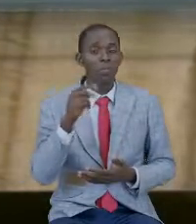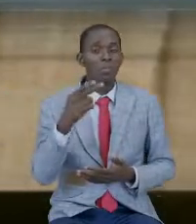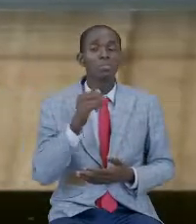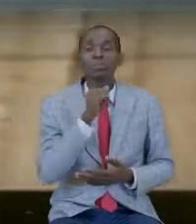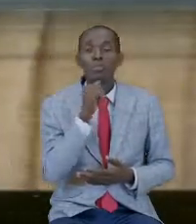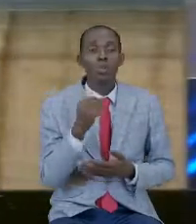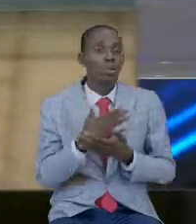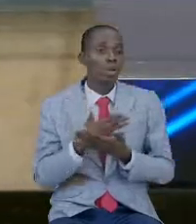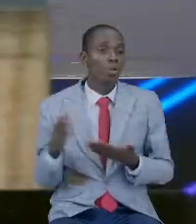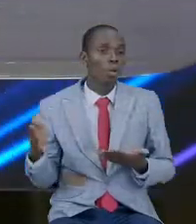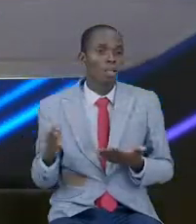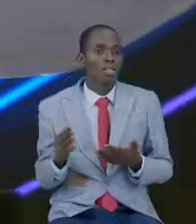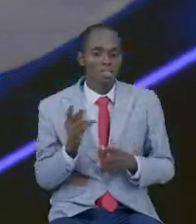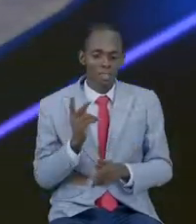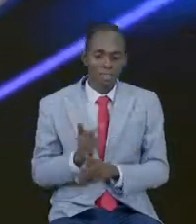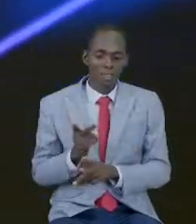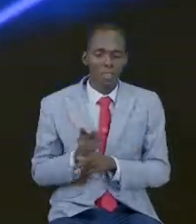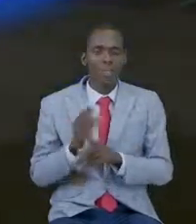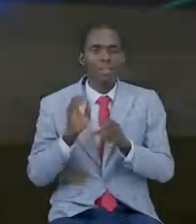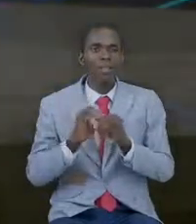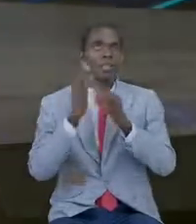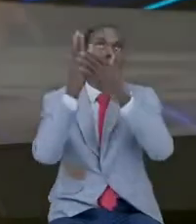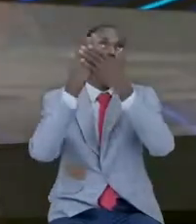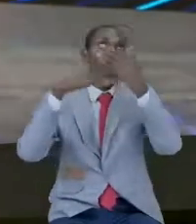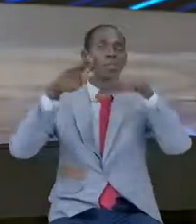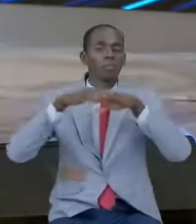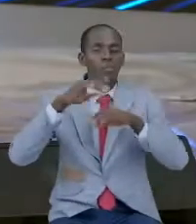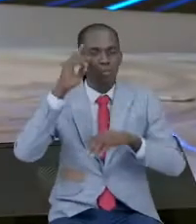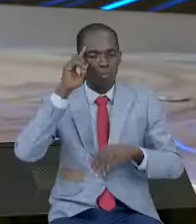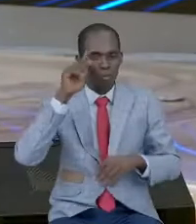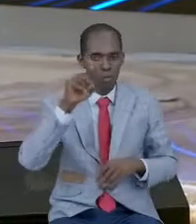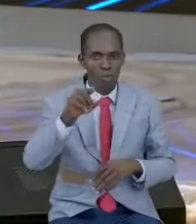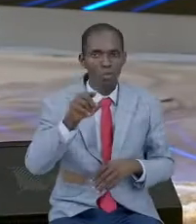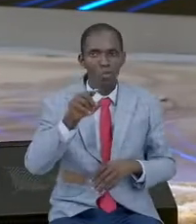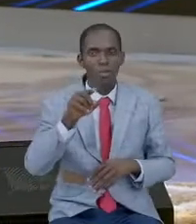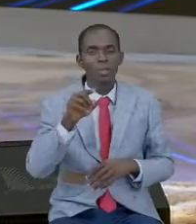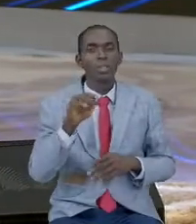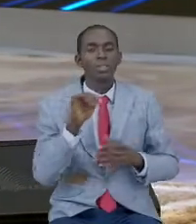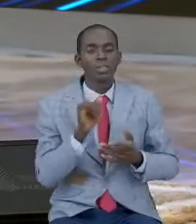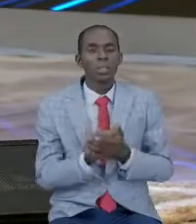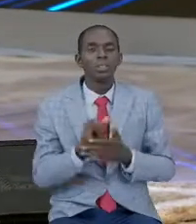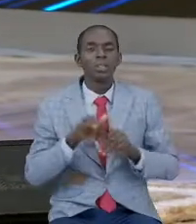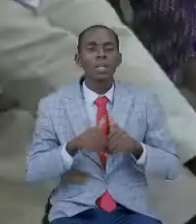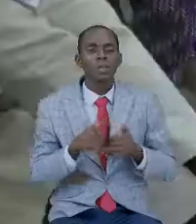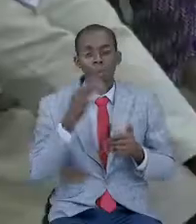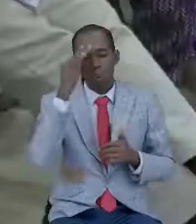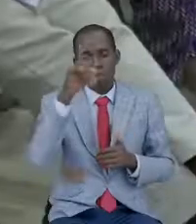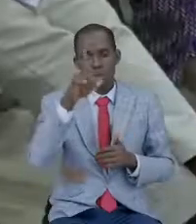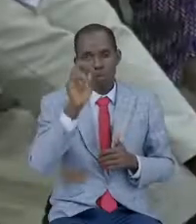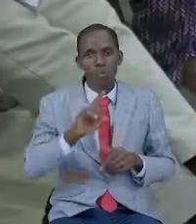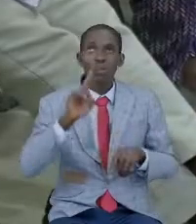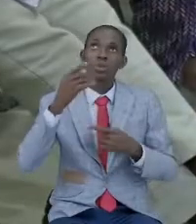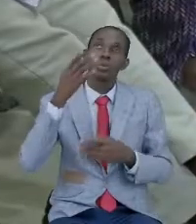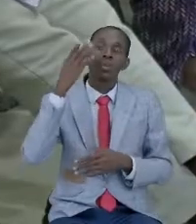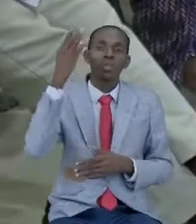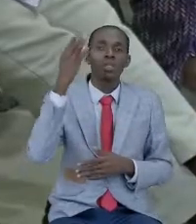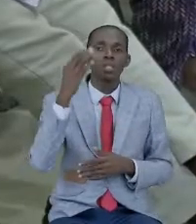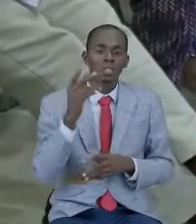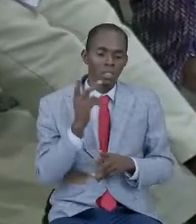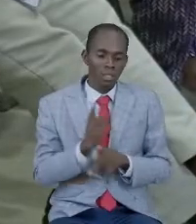reserved in heaven for you. That's why it's good to get to heaven. Reserved